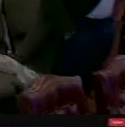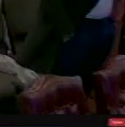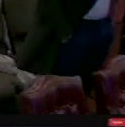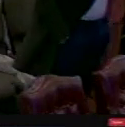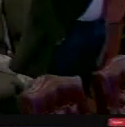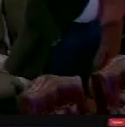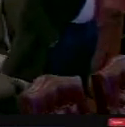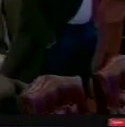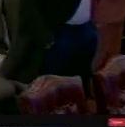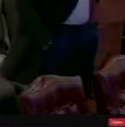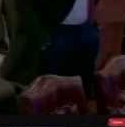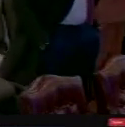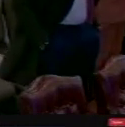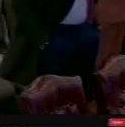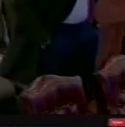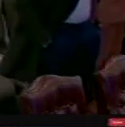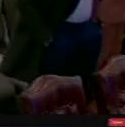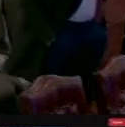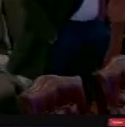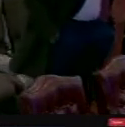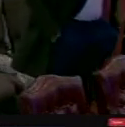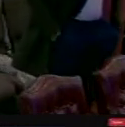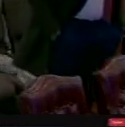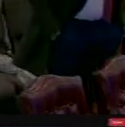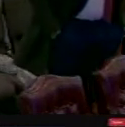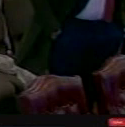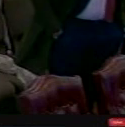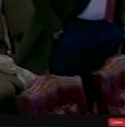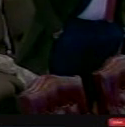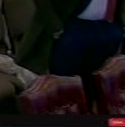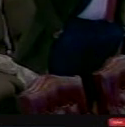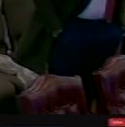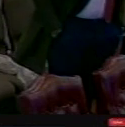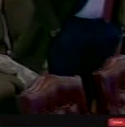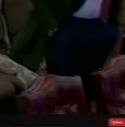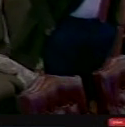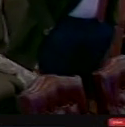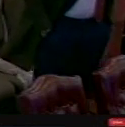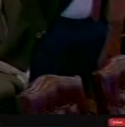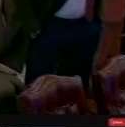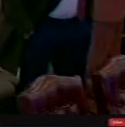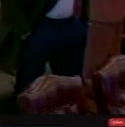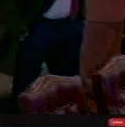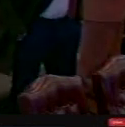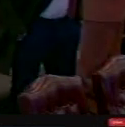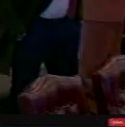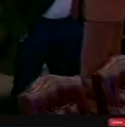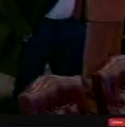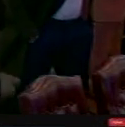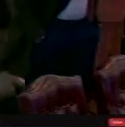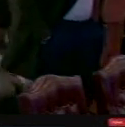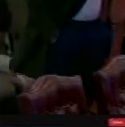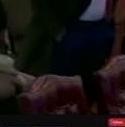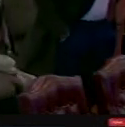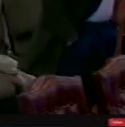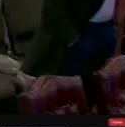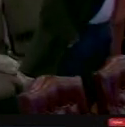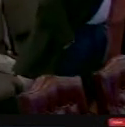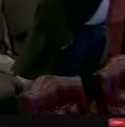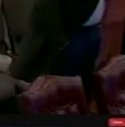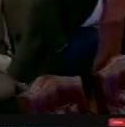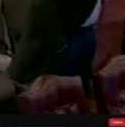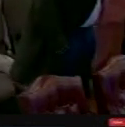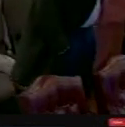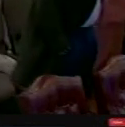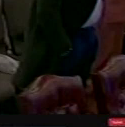me we don't get it by just looking we get him by praying we're getting by Lane everything on the all time same Lord here